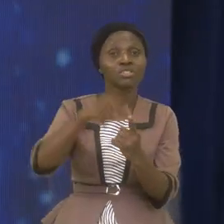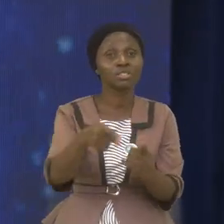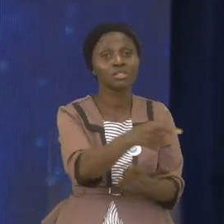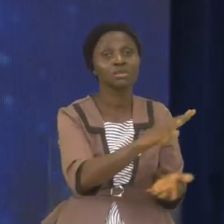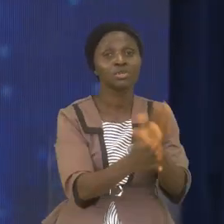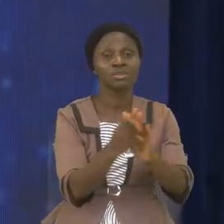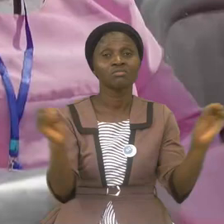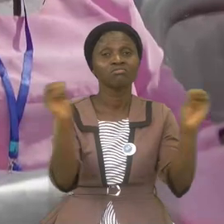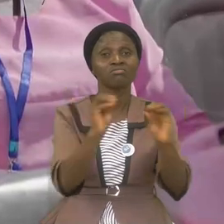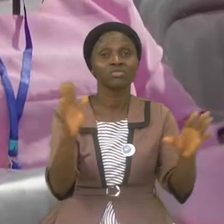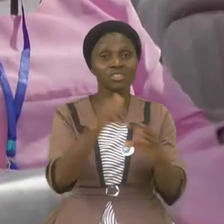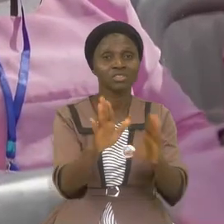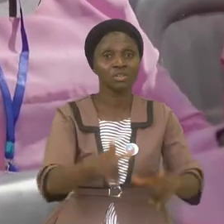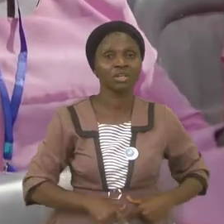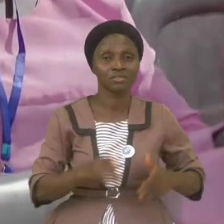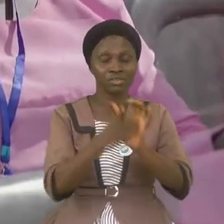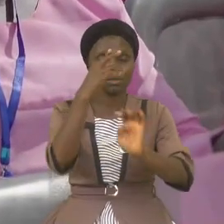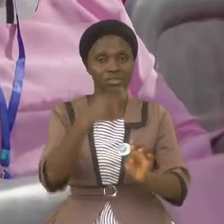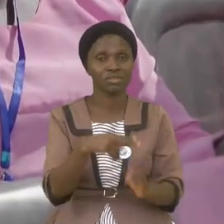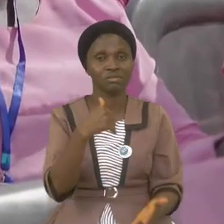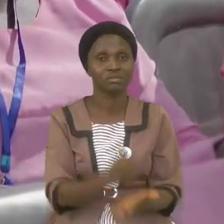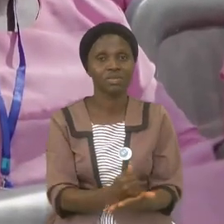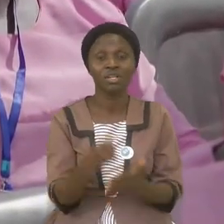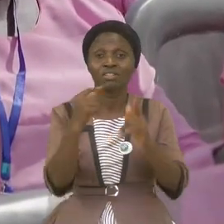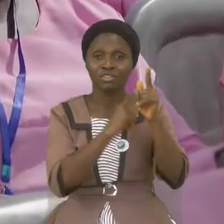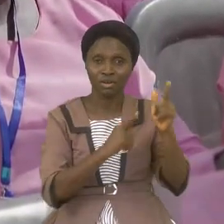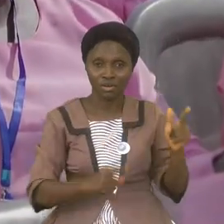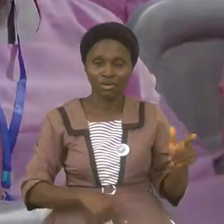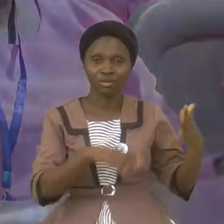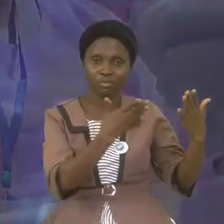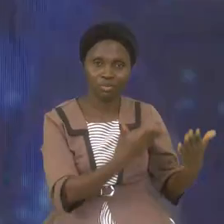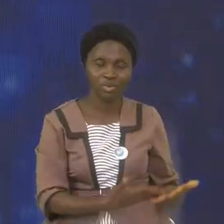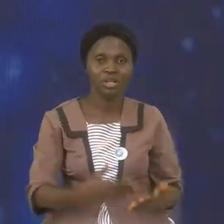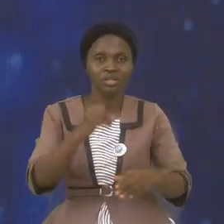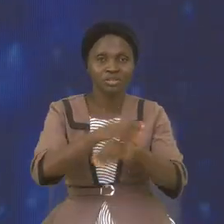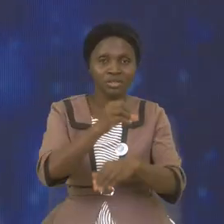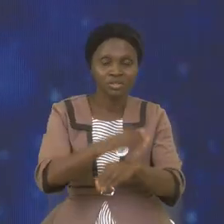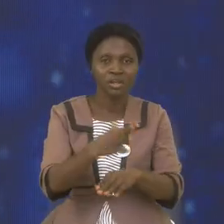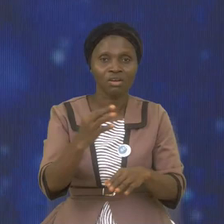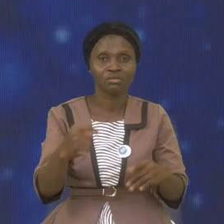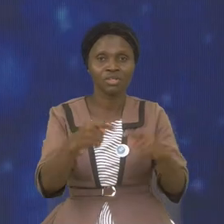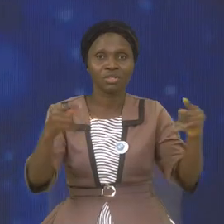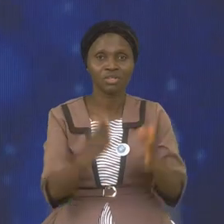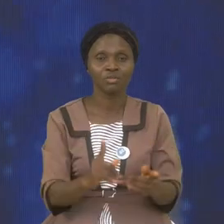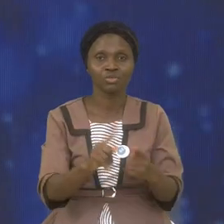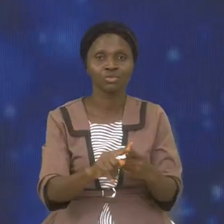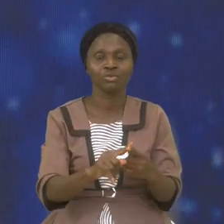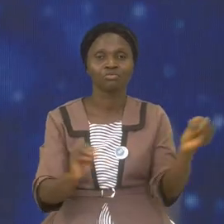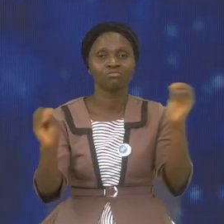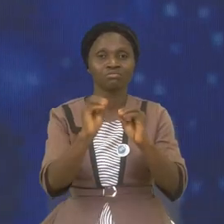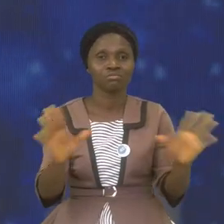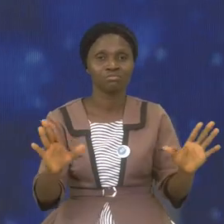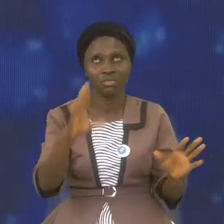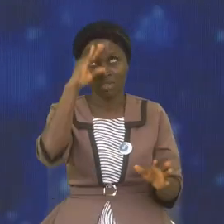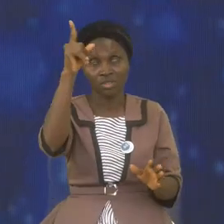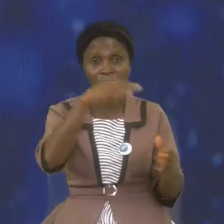in Jesus' name. The Lord bringeth the counsel of the heathen to naught. He